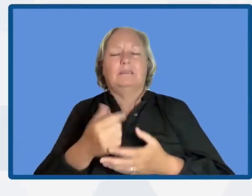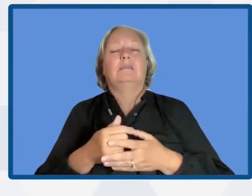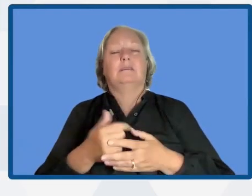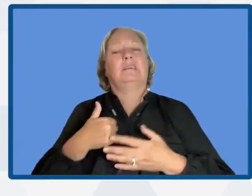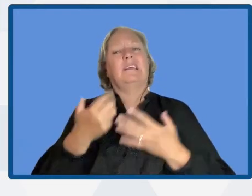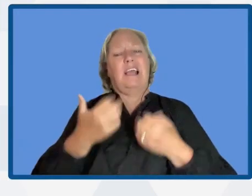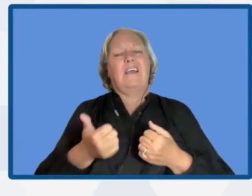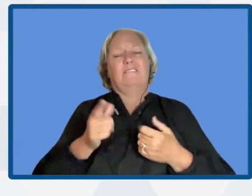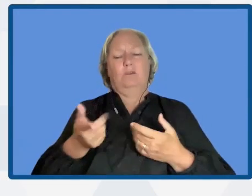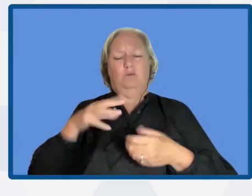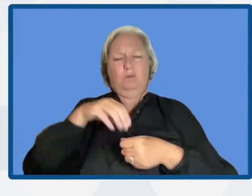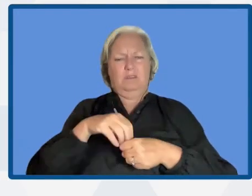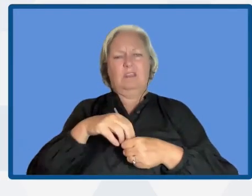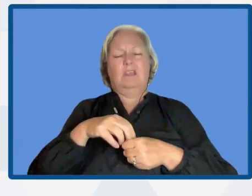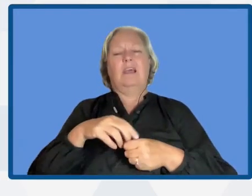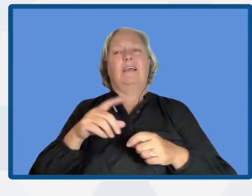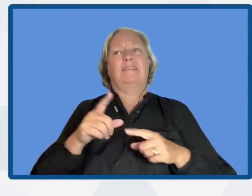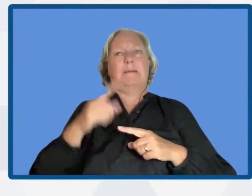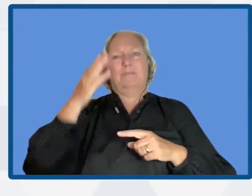mean by anticipatory action?